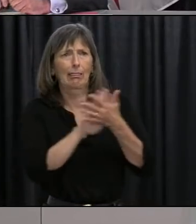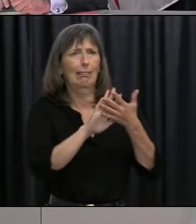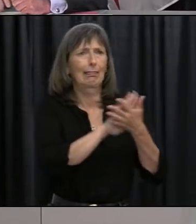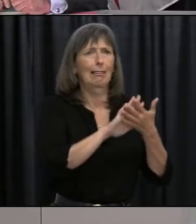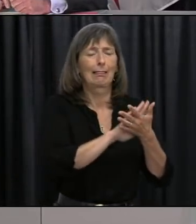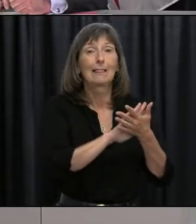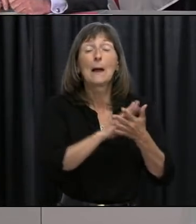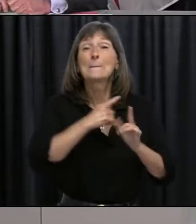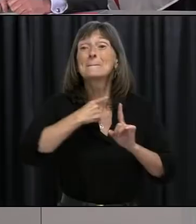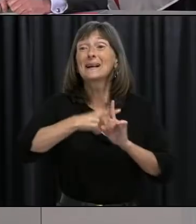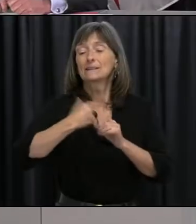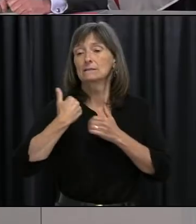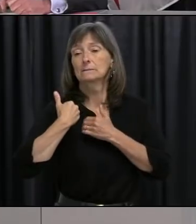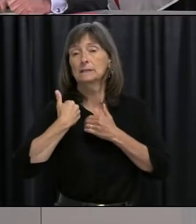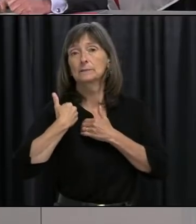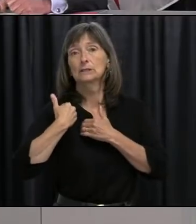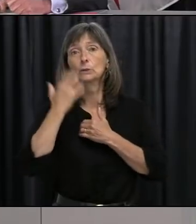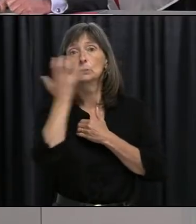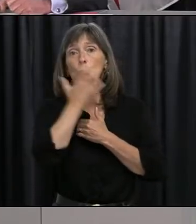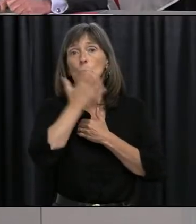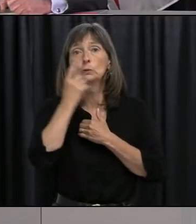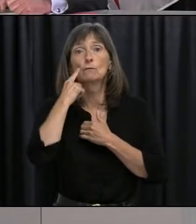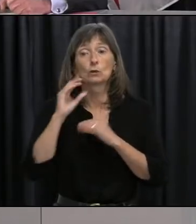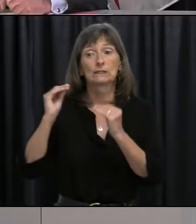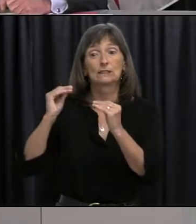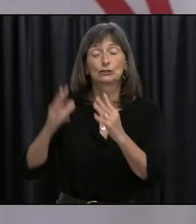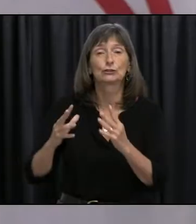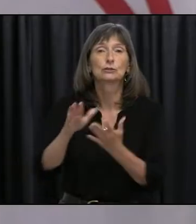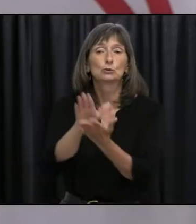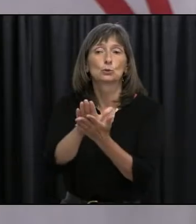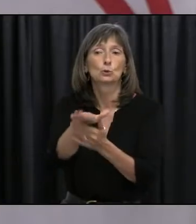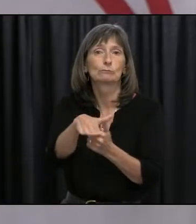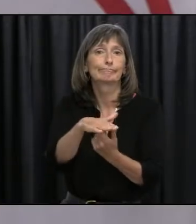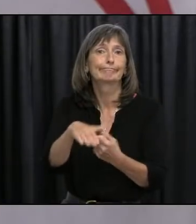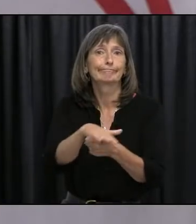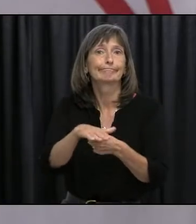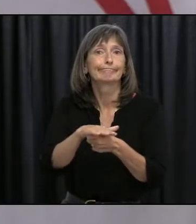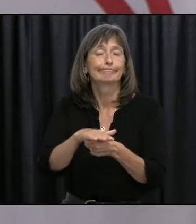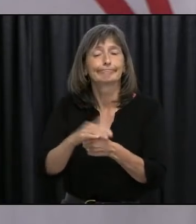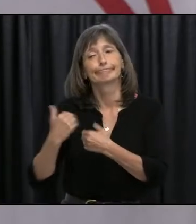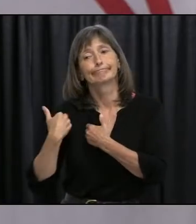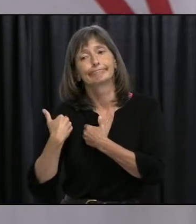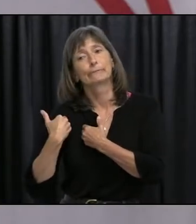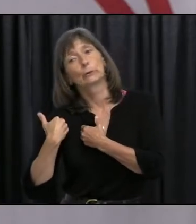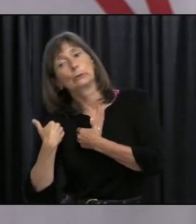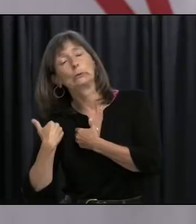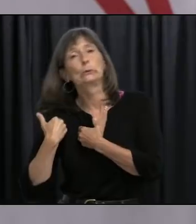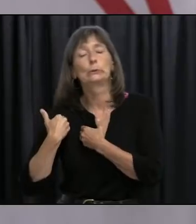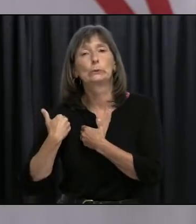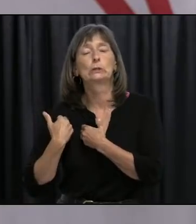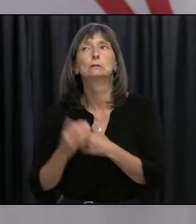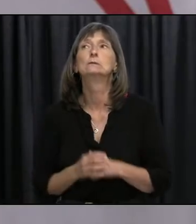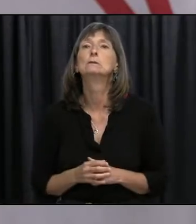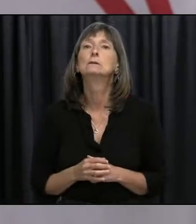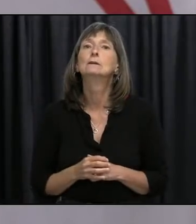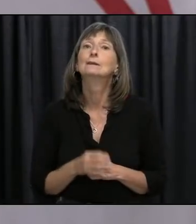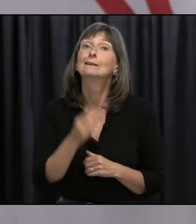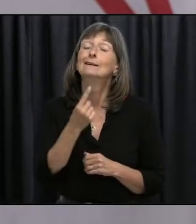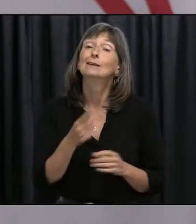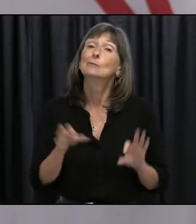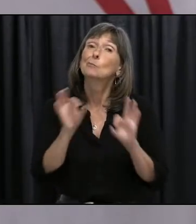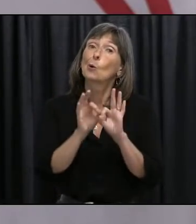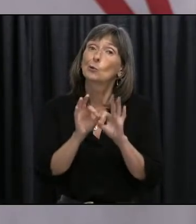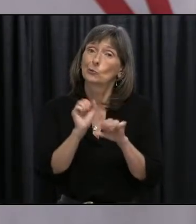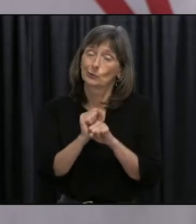school districts and teachers. How do you respond to that? Well, it's important that we all work together. I think there's one thing that we all agreed